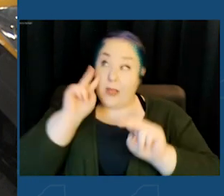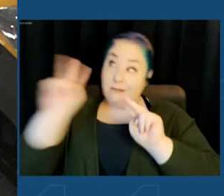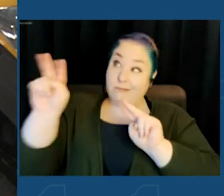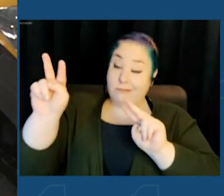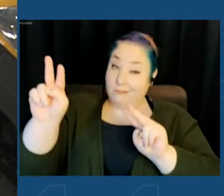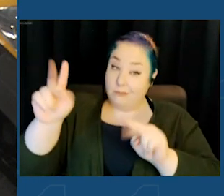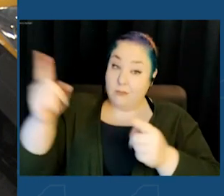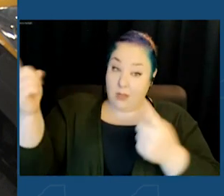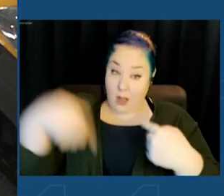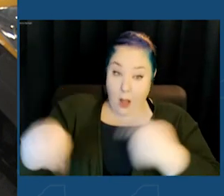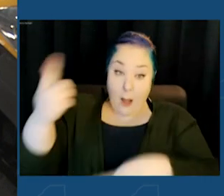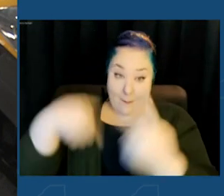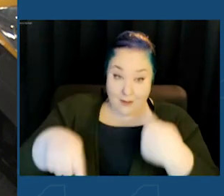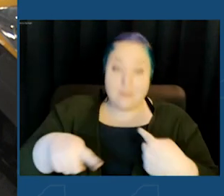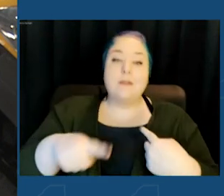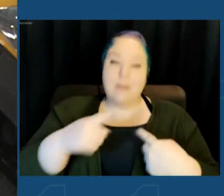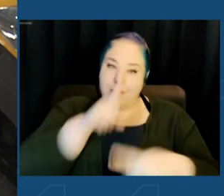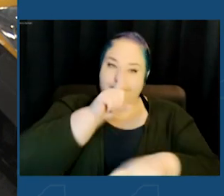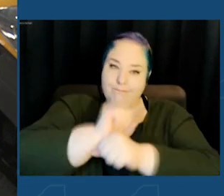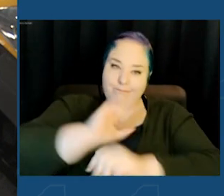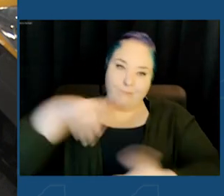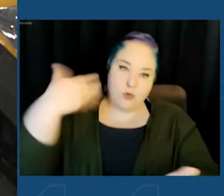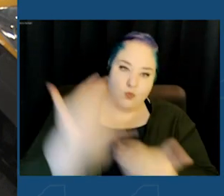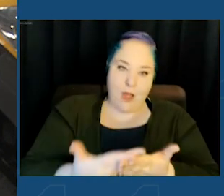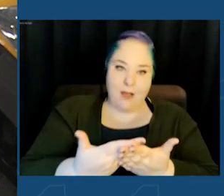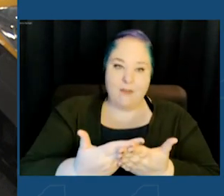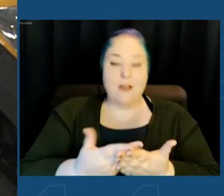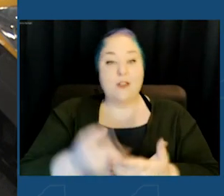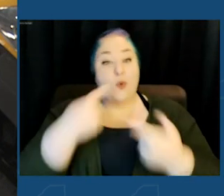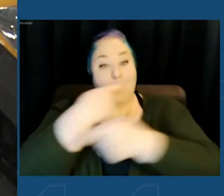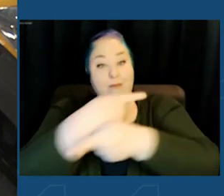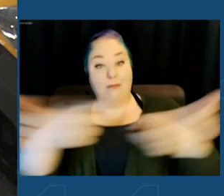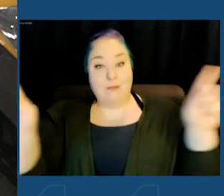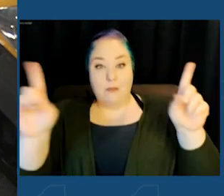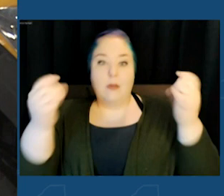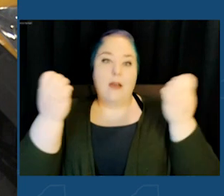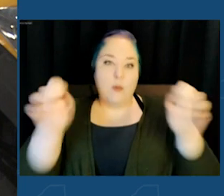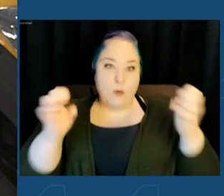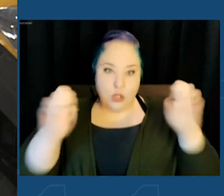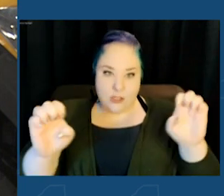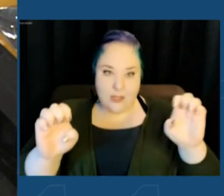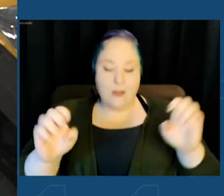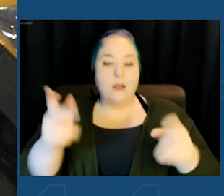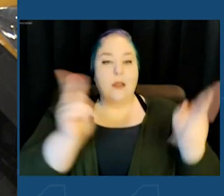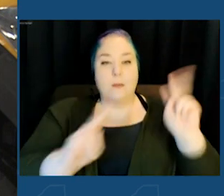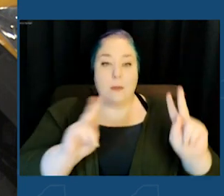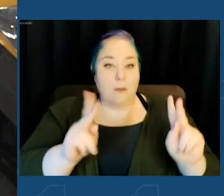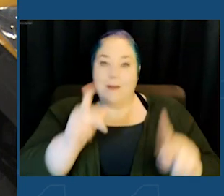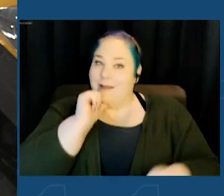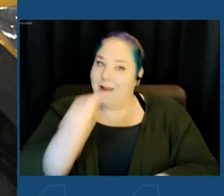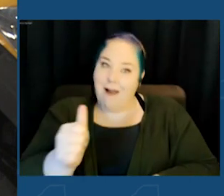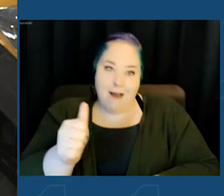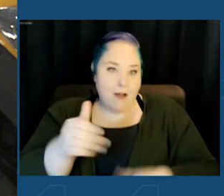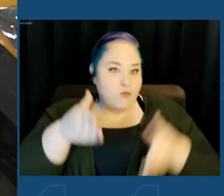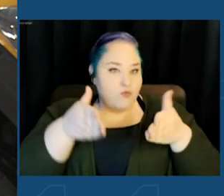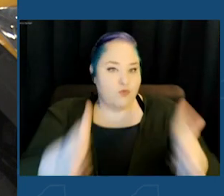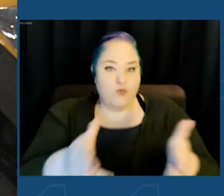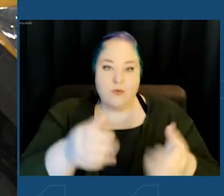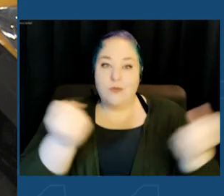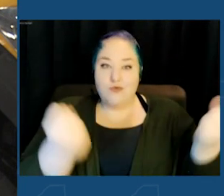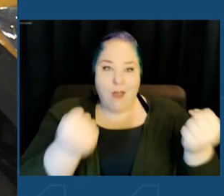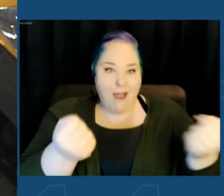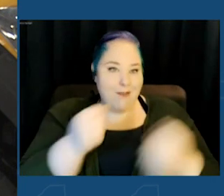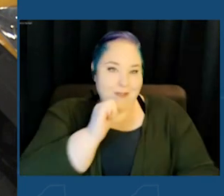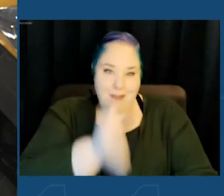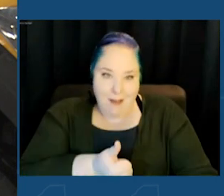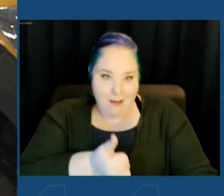the Declaration of emergency getting people off the roads uh telling uh first of all yesterday saying to be a driving